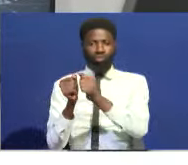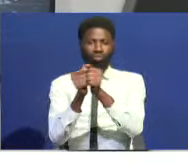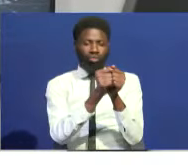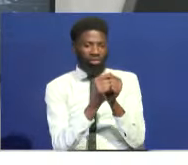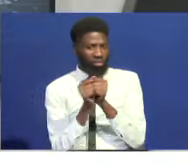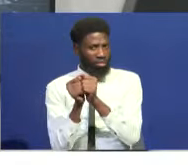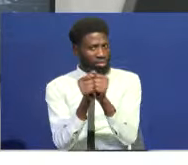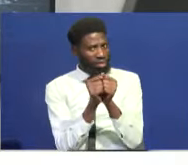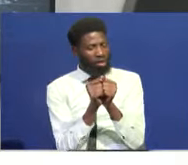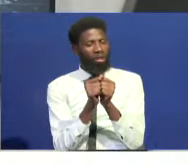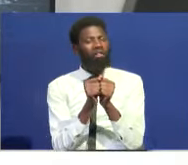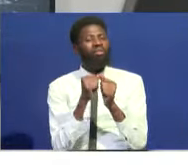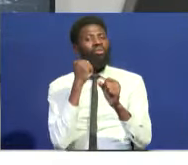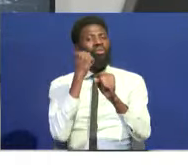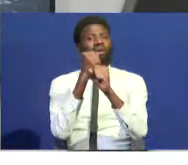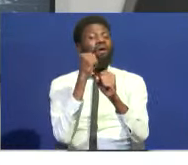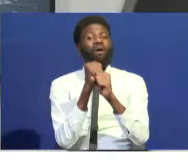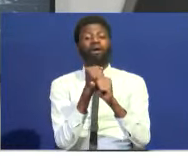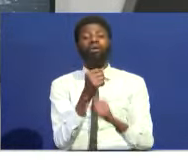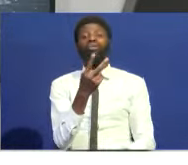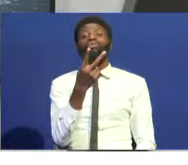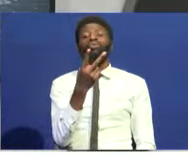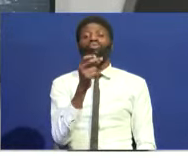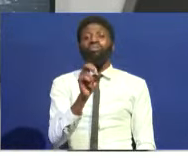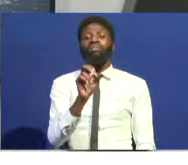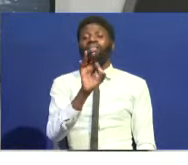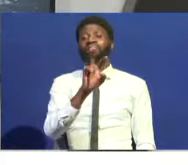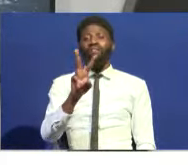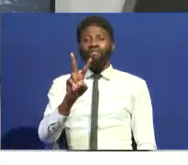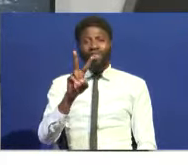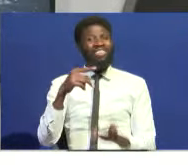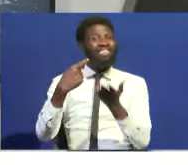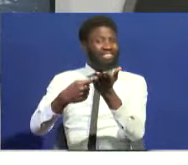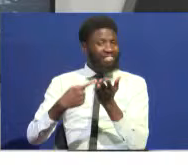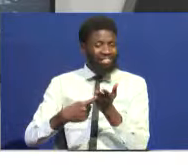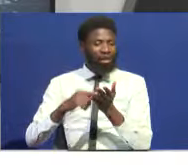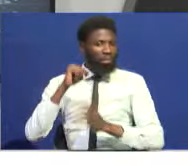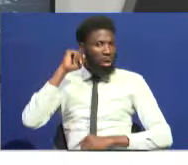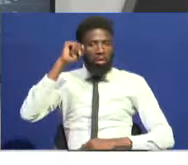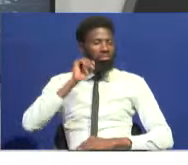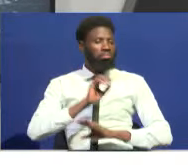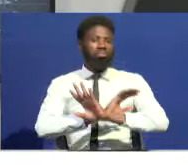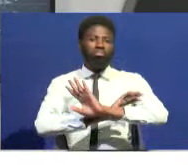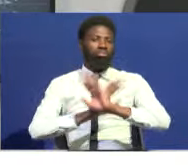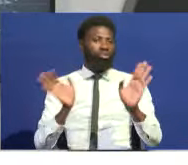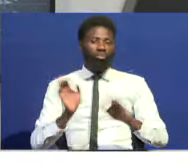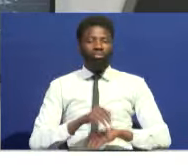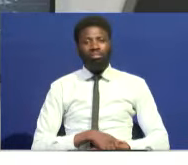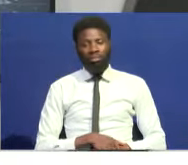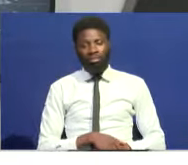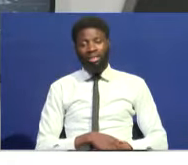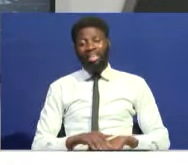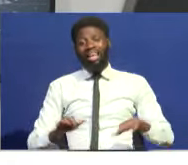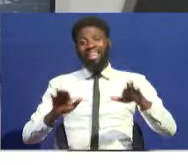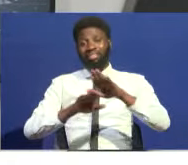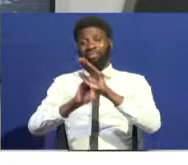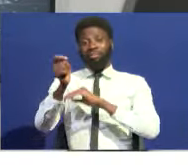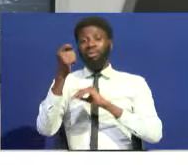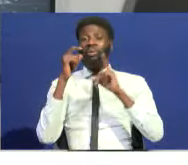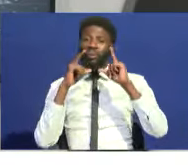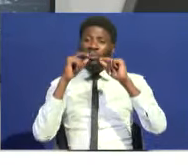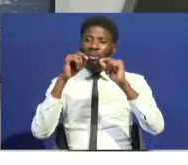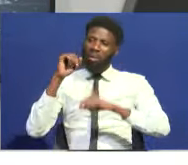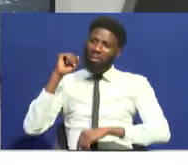2032 political succession talks. On his part, the deputy called for an end to tribal politics, which he says